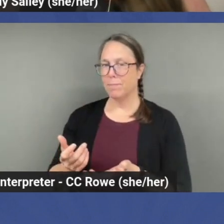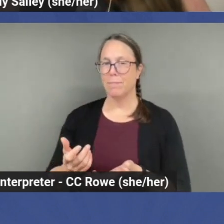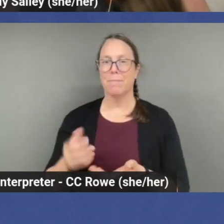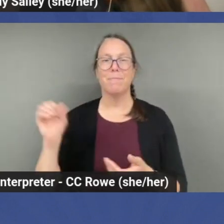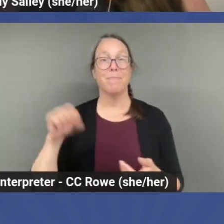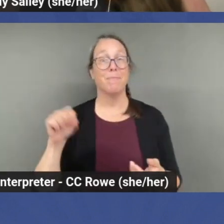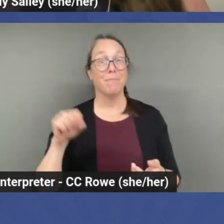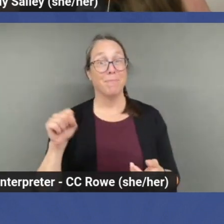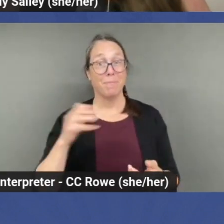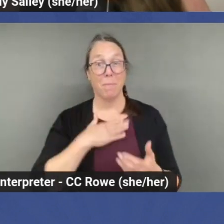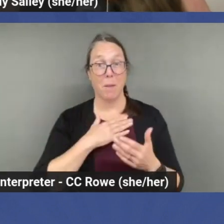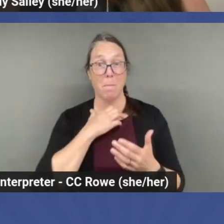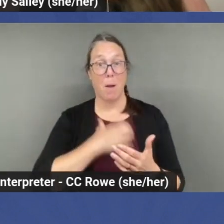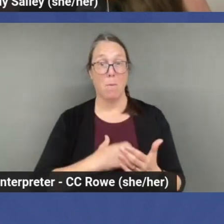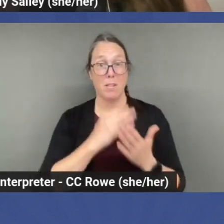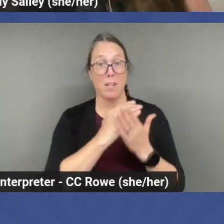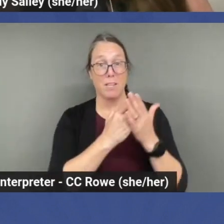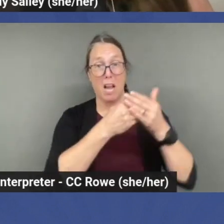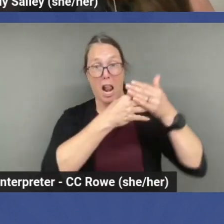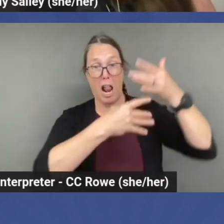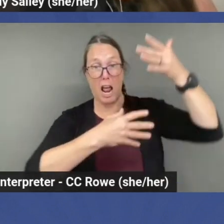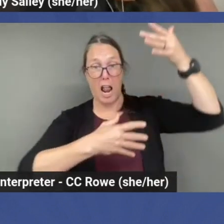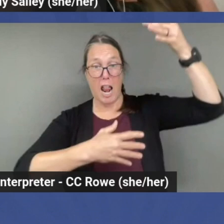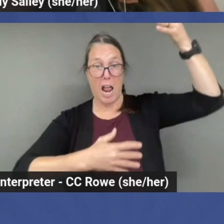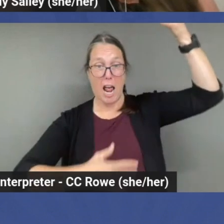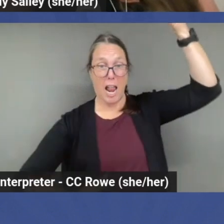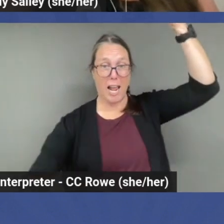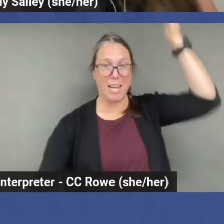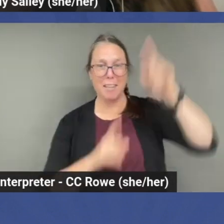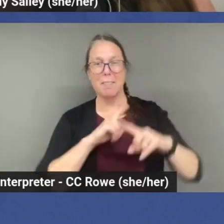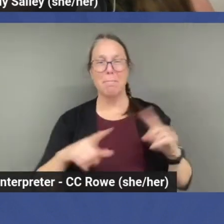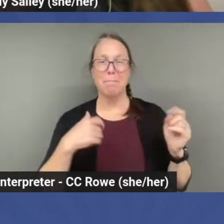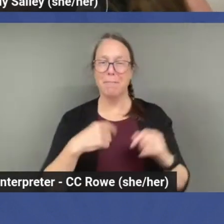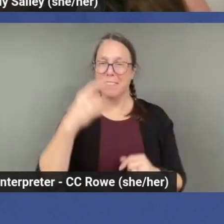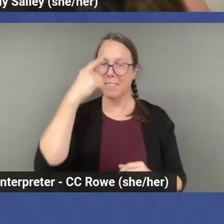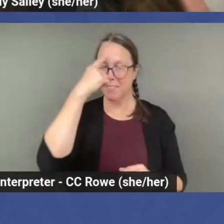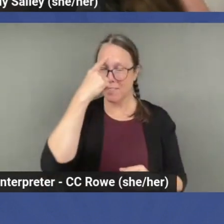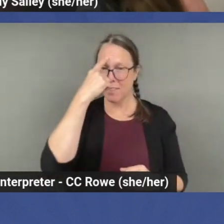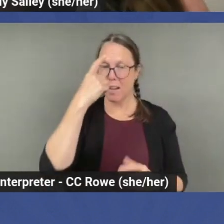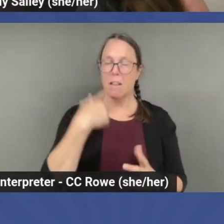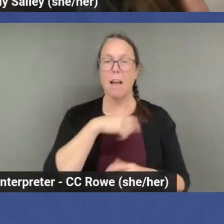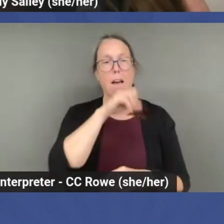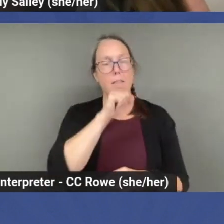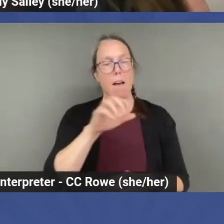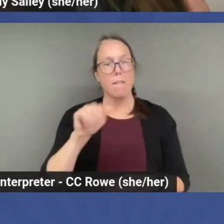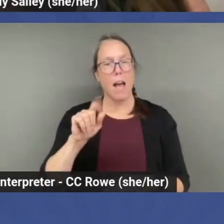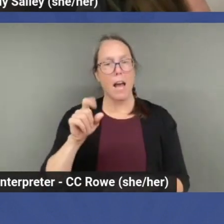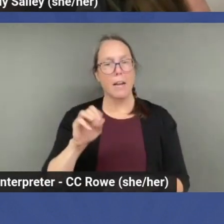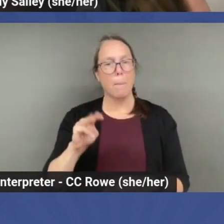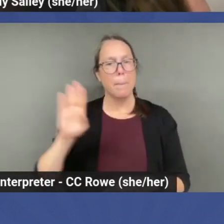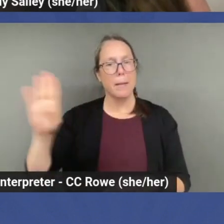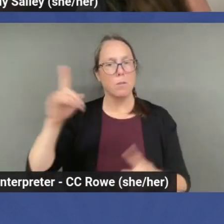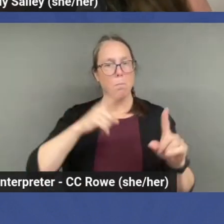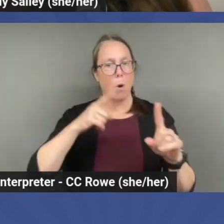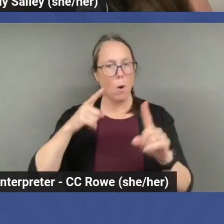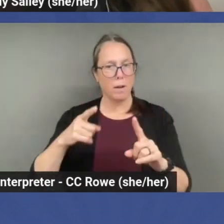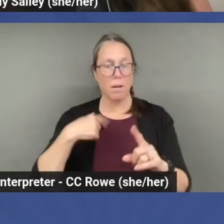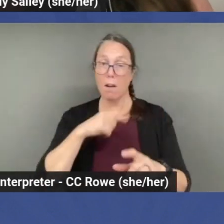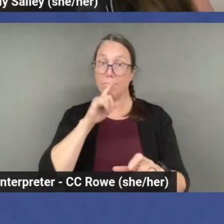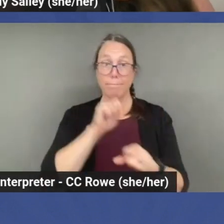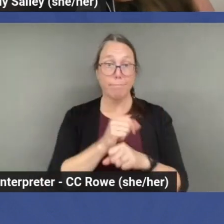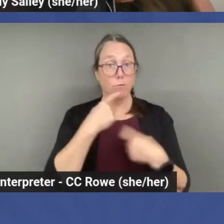Yeah, my wish list is never ending. But I think that, I loved Adam's point. I I literally